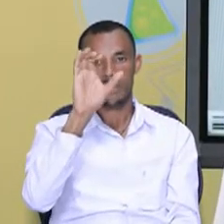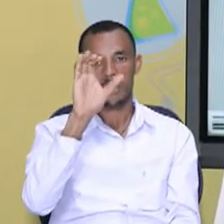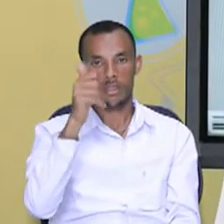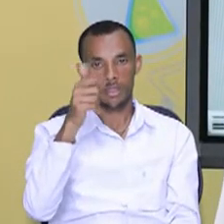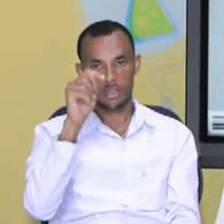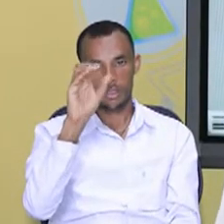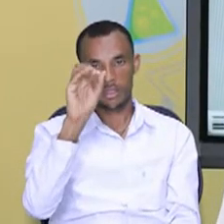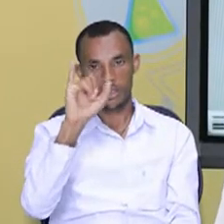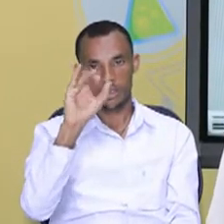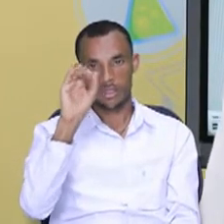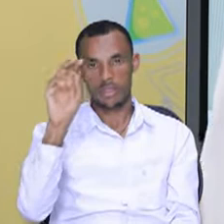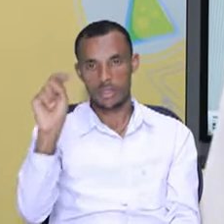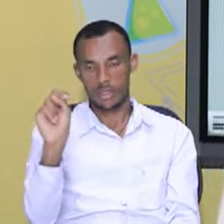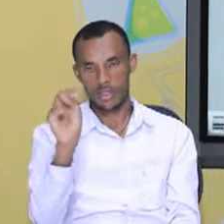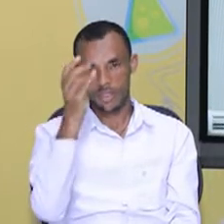classification